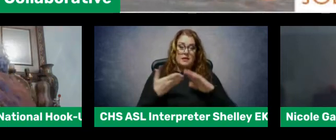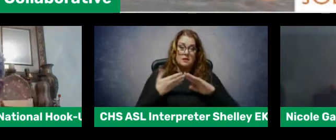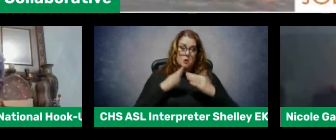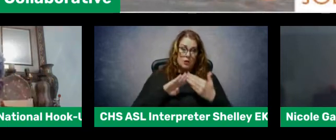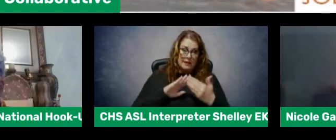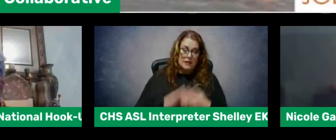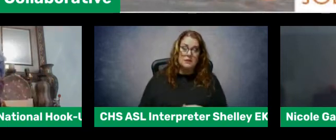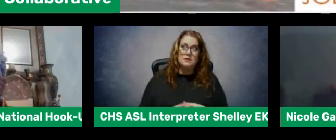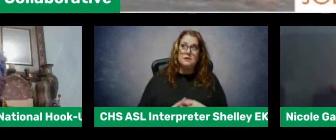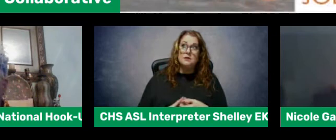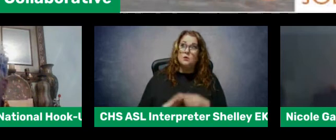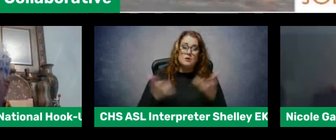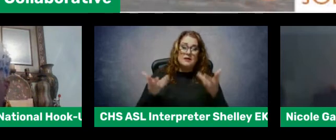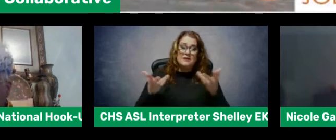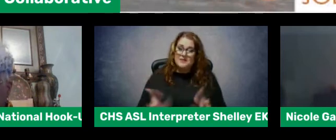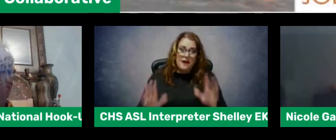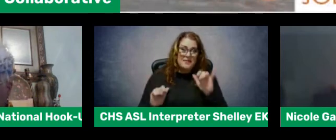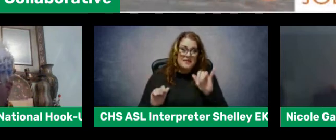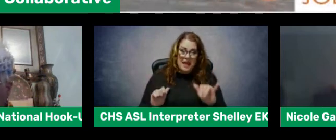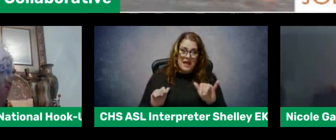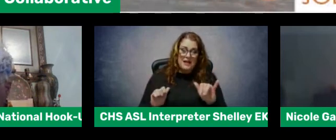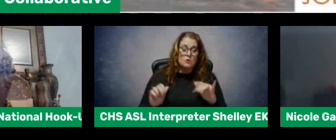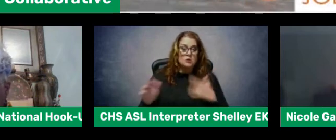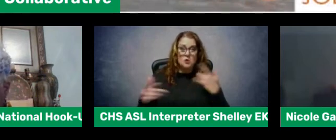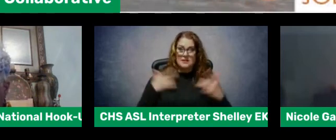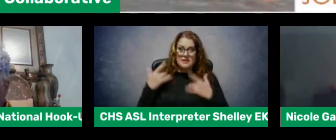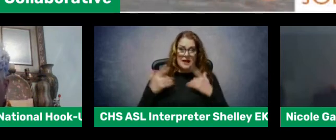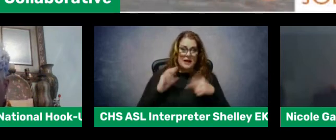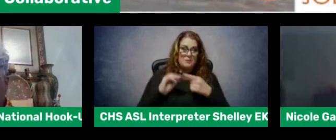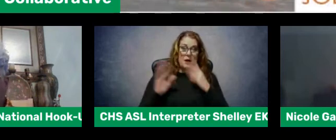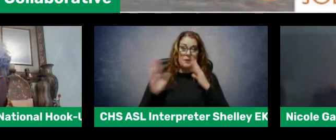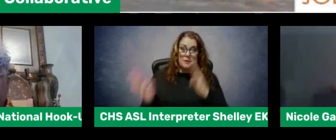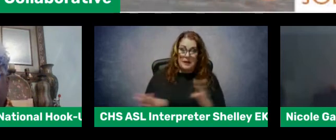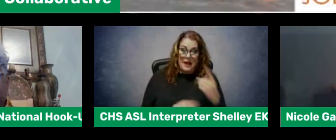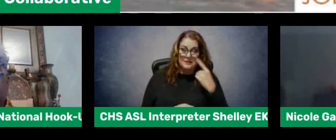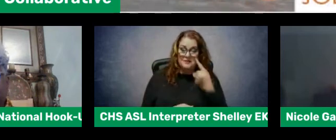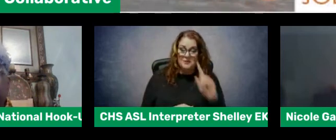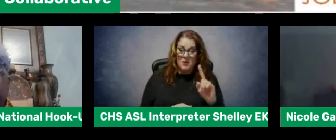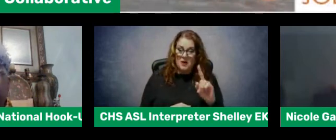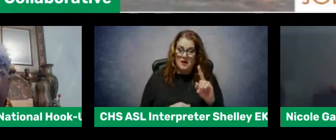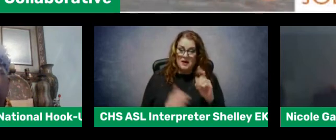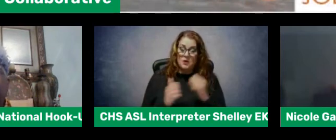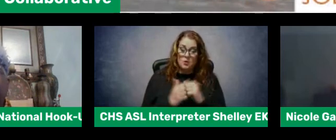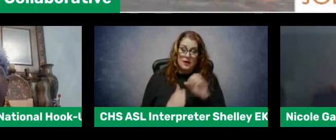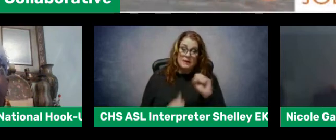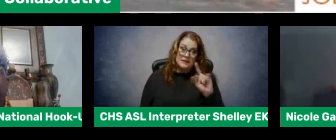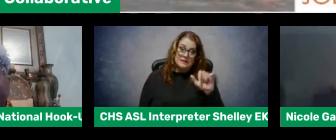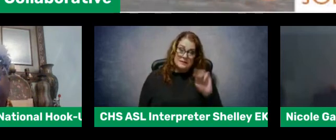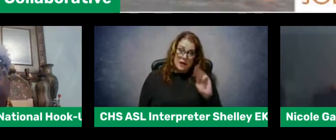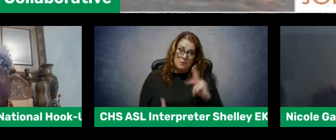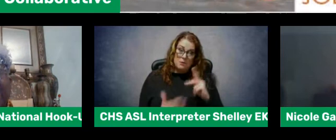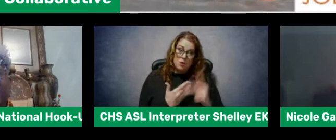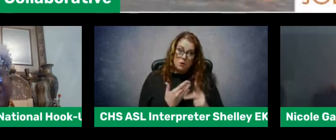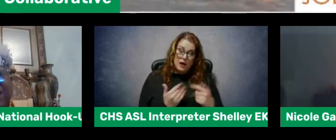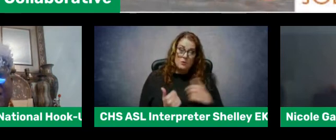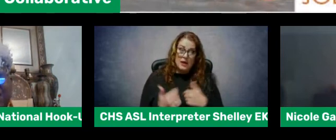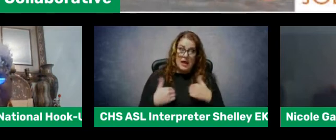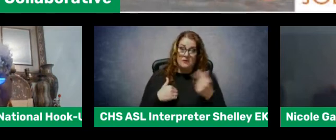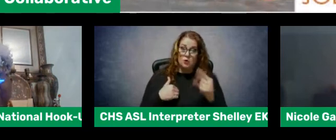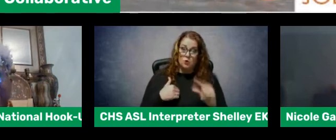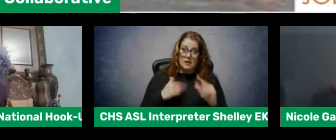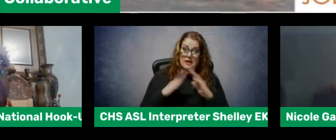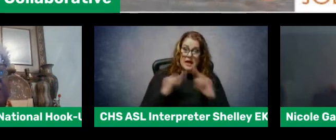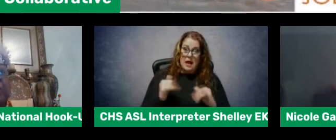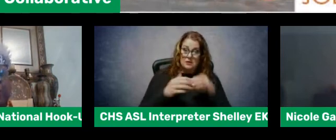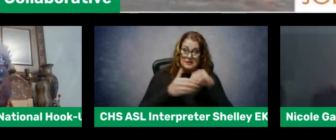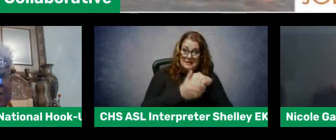So we've done that. And we are so excited about the plans with the STEM program. We have the greenhouse